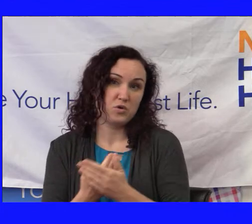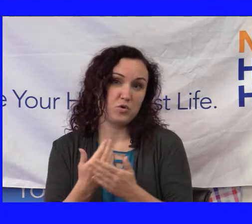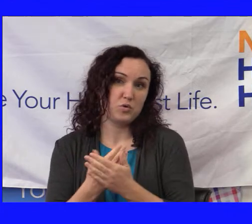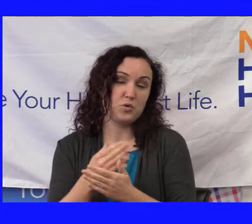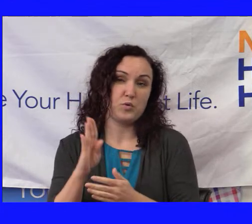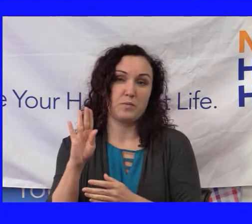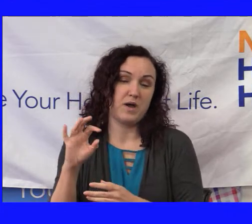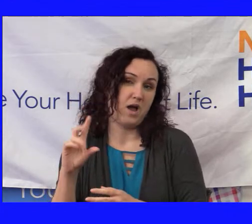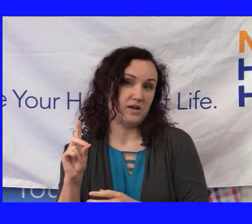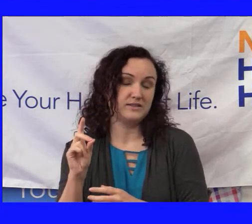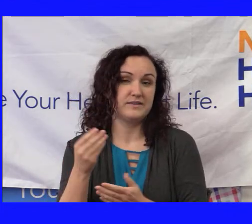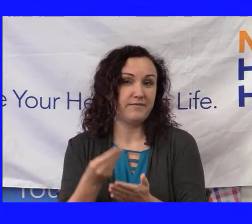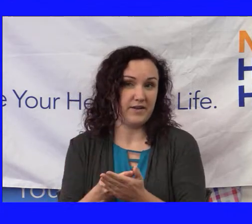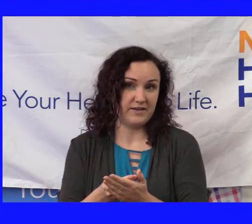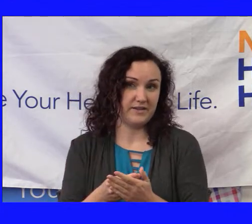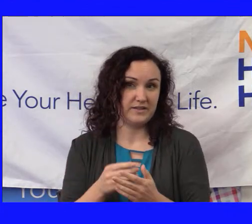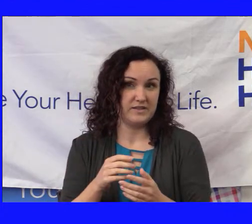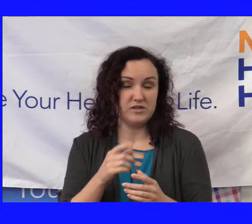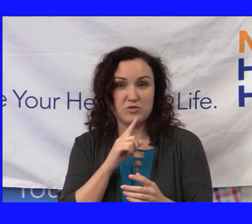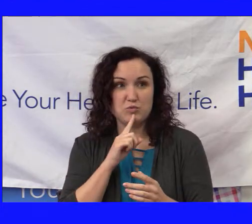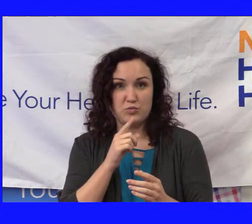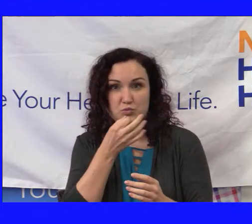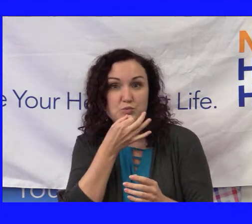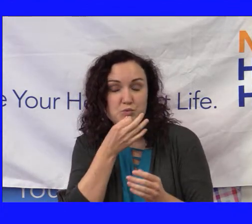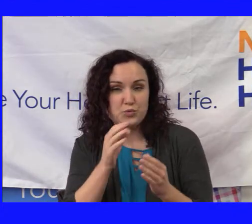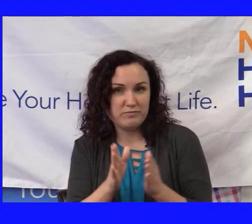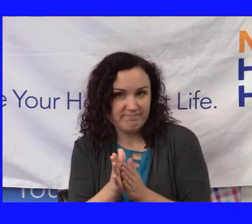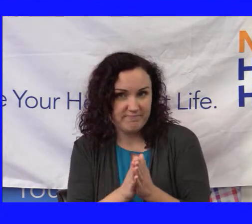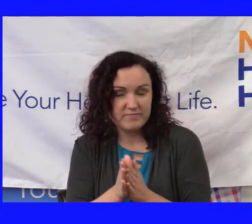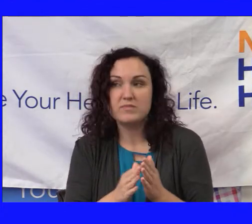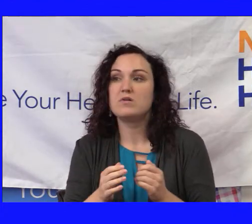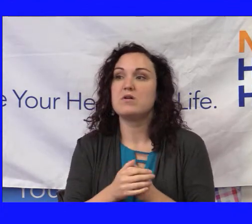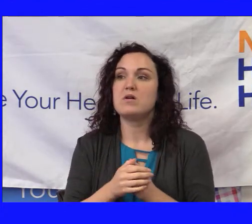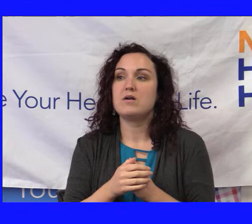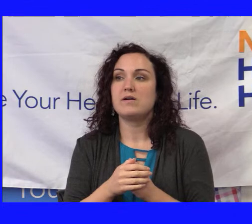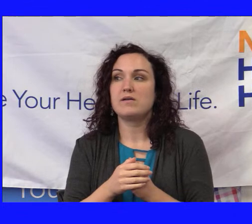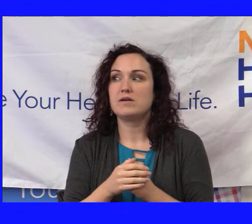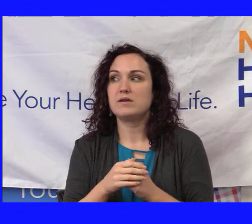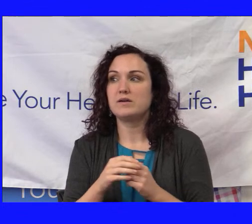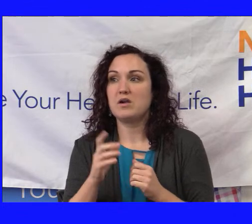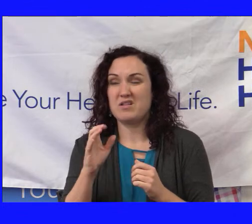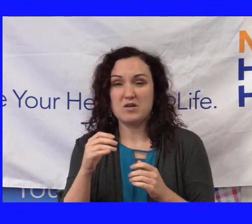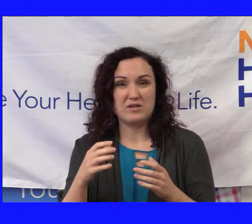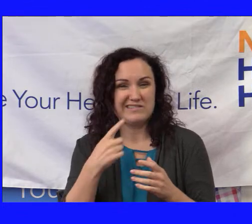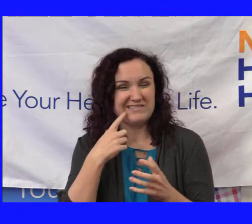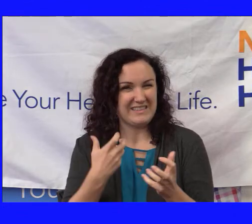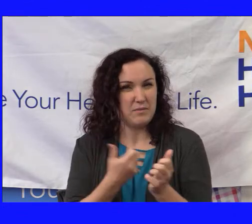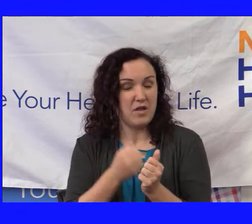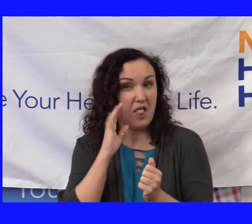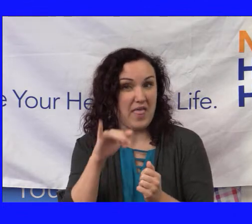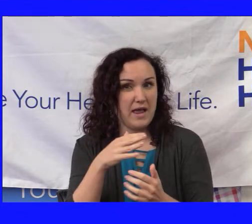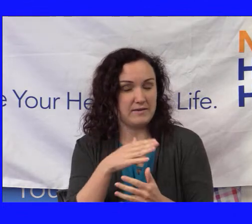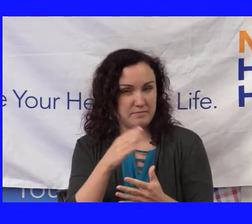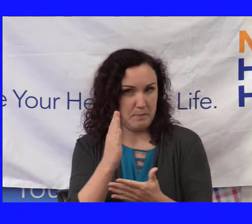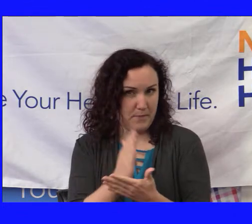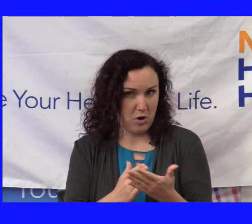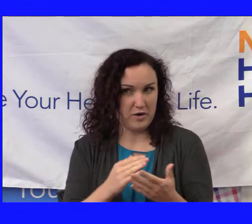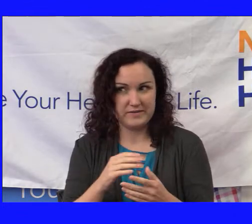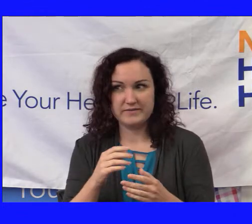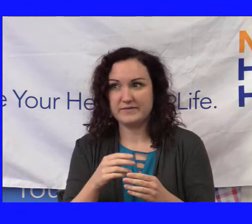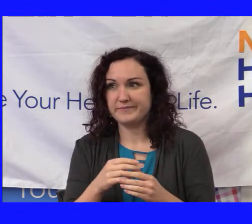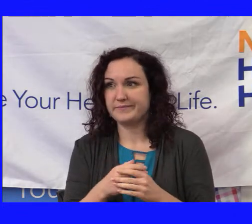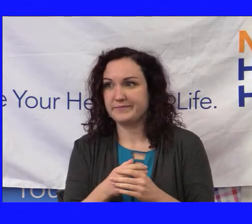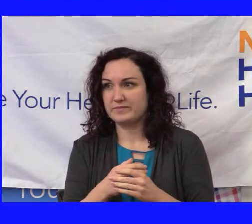bond funding is well underway. We look forward to doing a more robust update on that portfolio of work during our May